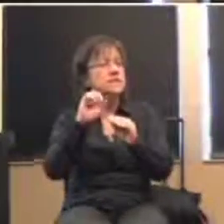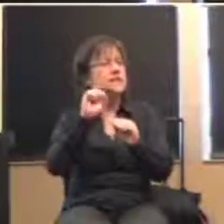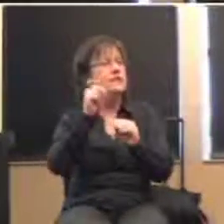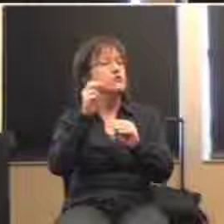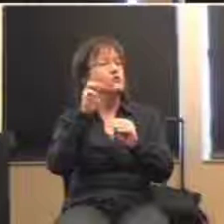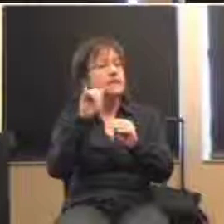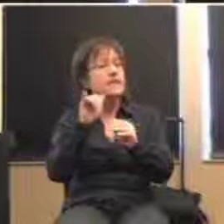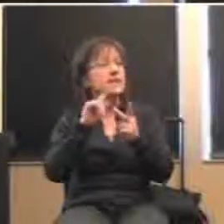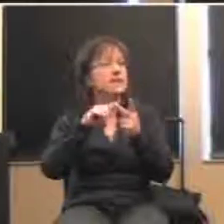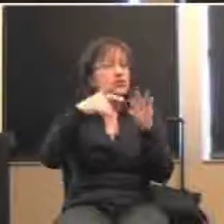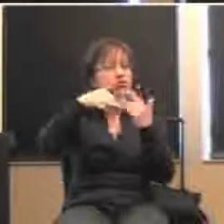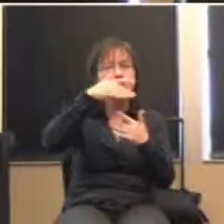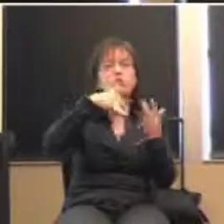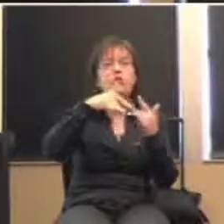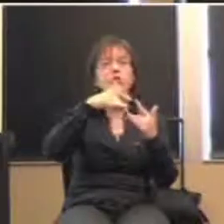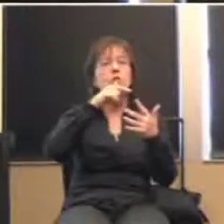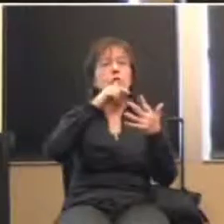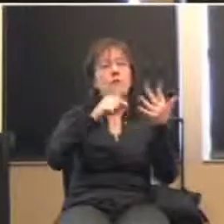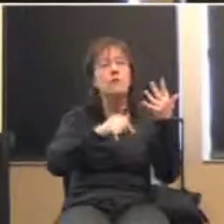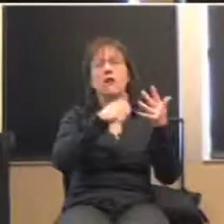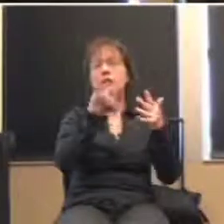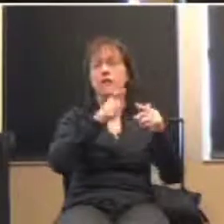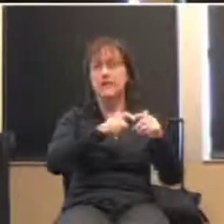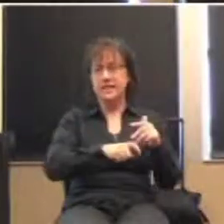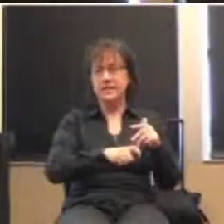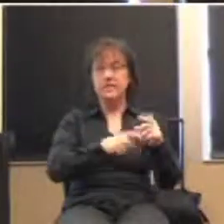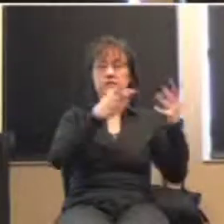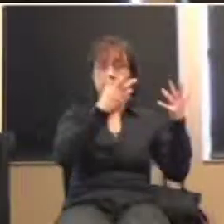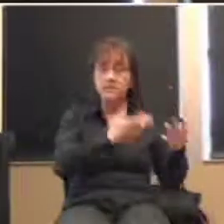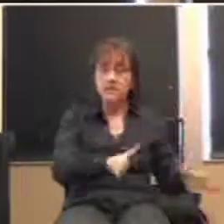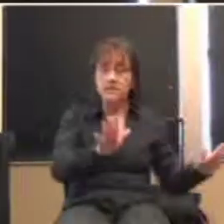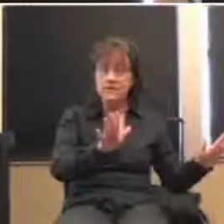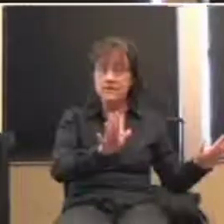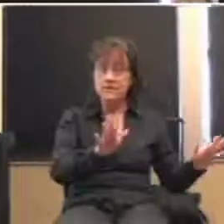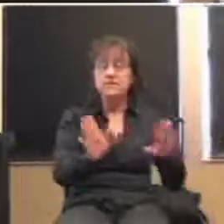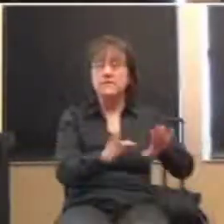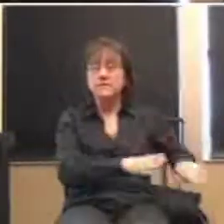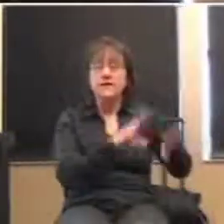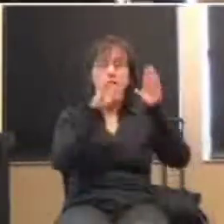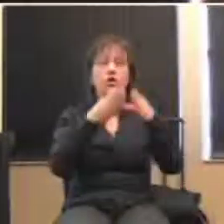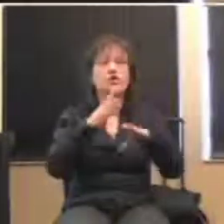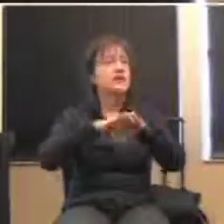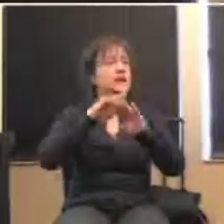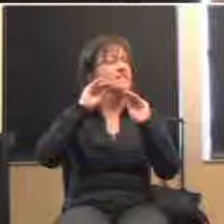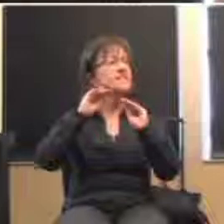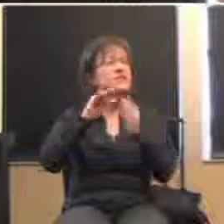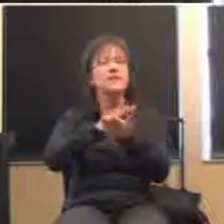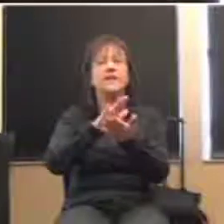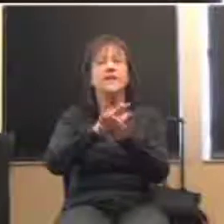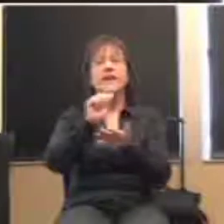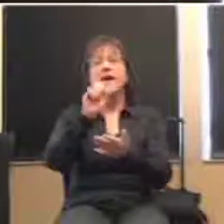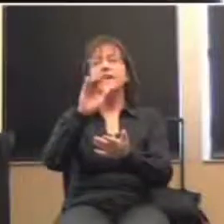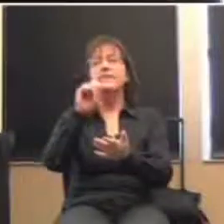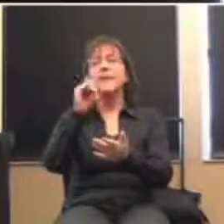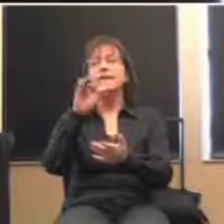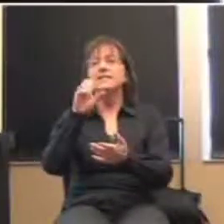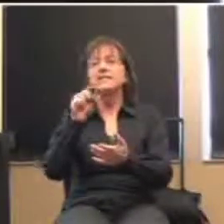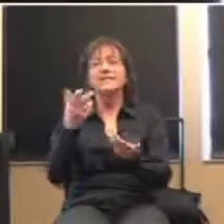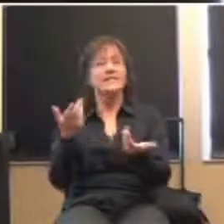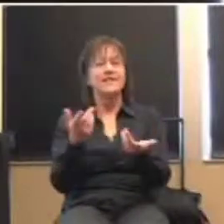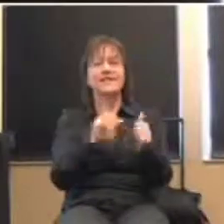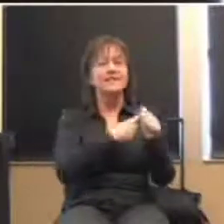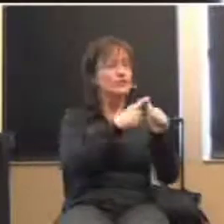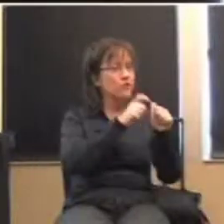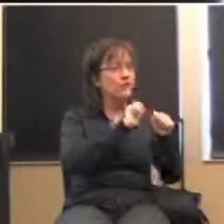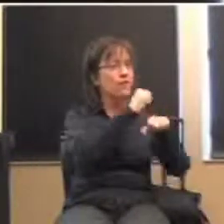once we've done all of that, then we can begin focusing on academics. But until we get the communication and the behavior supports